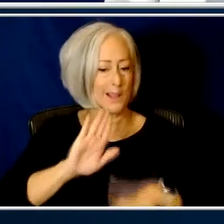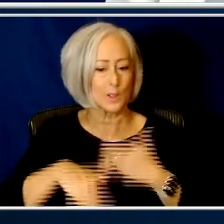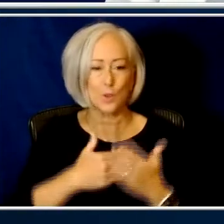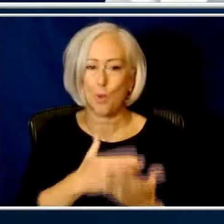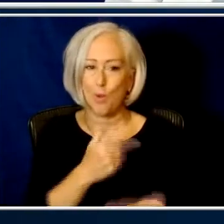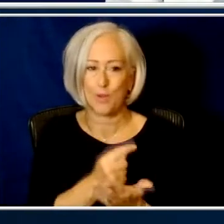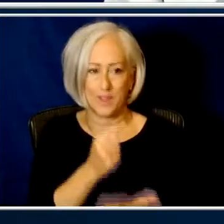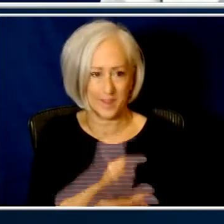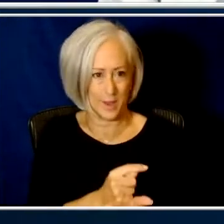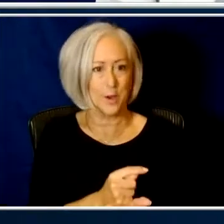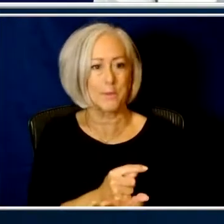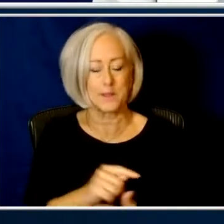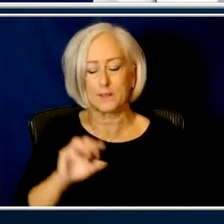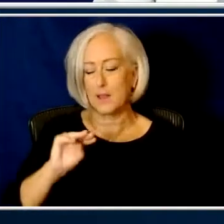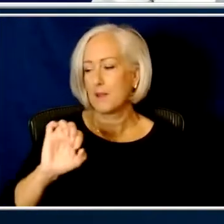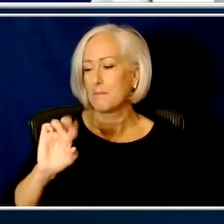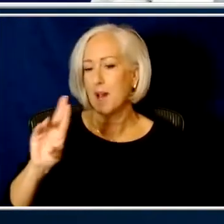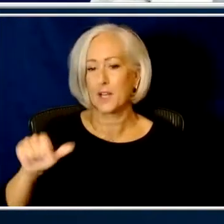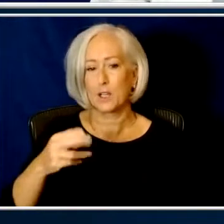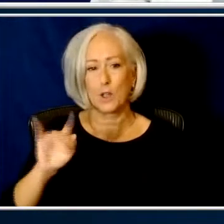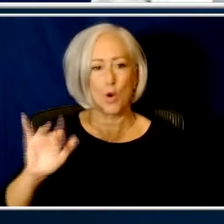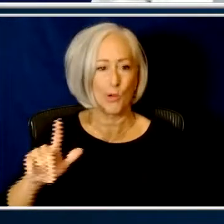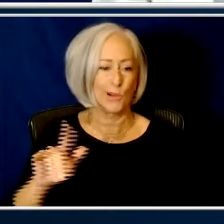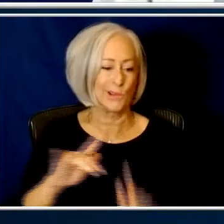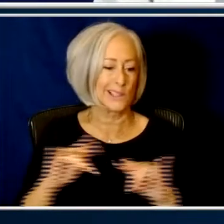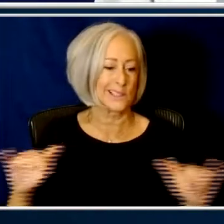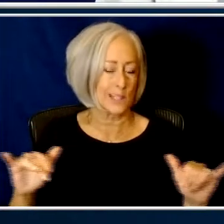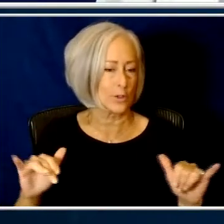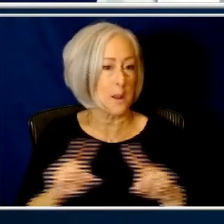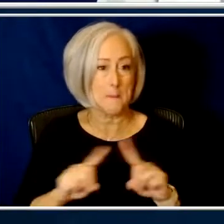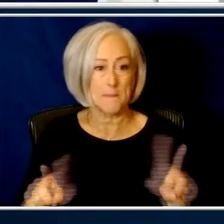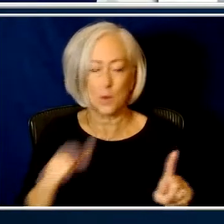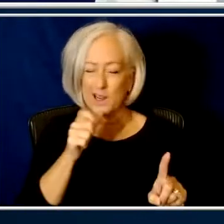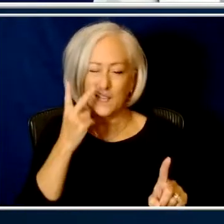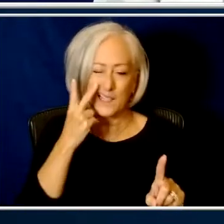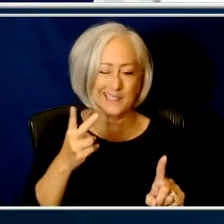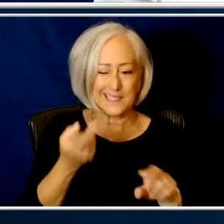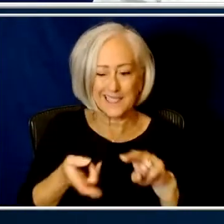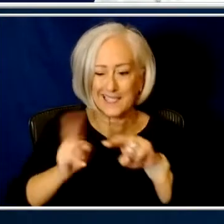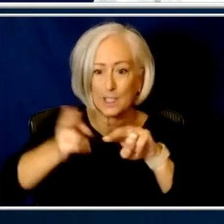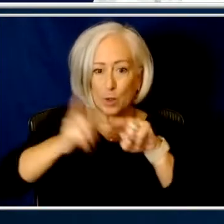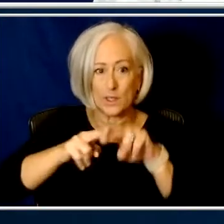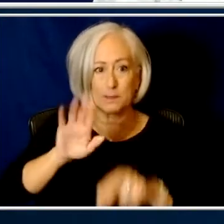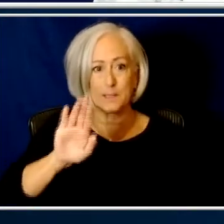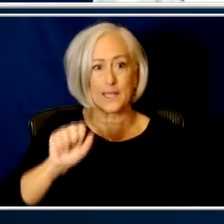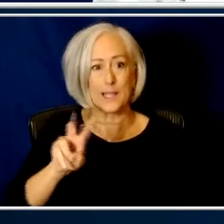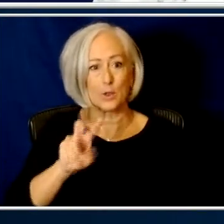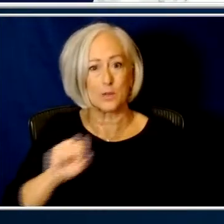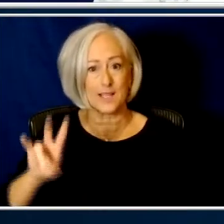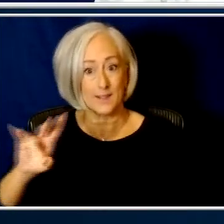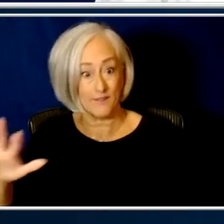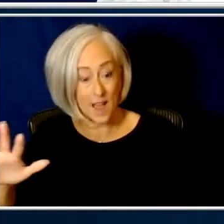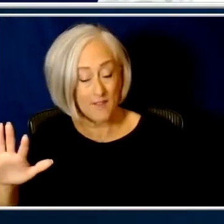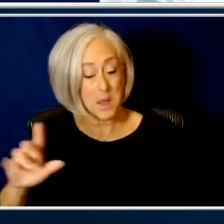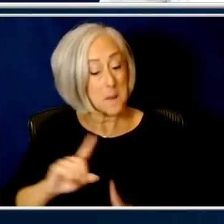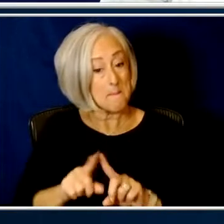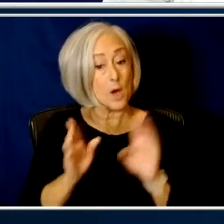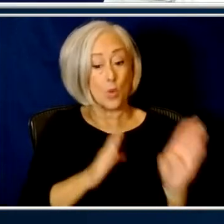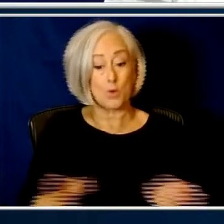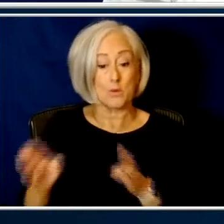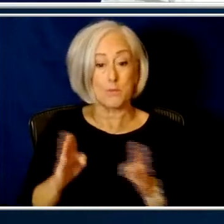it is not unlikely we'll see a rise in BA2.75, but I think we're prepared if we just do the things we know that work. First of